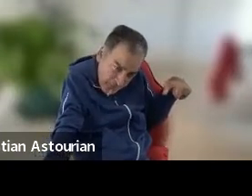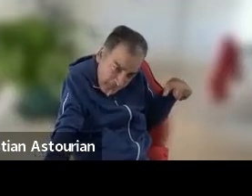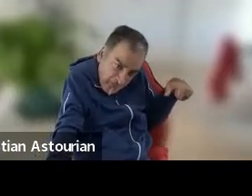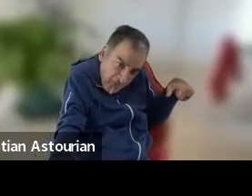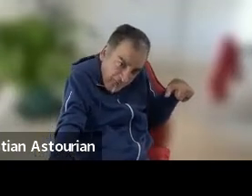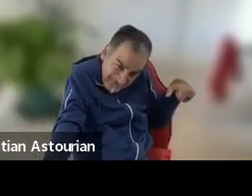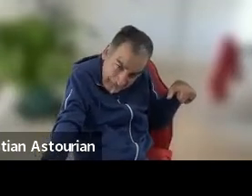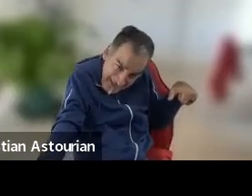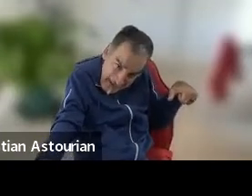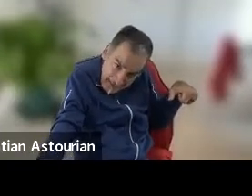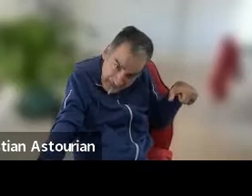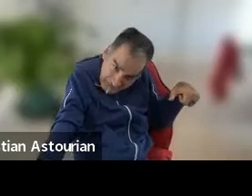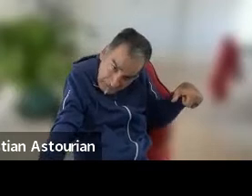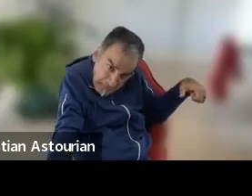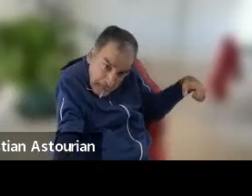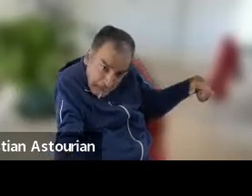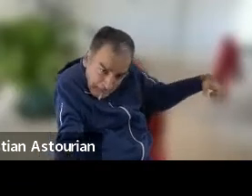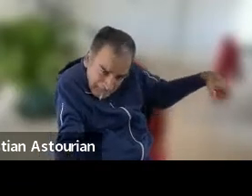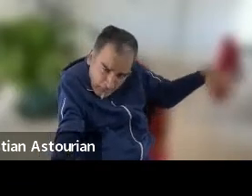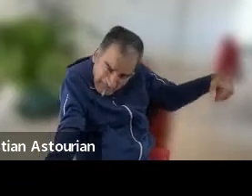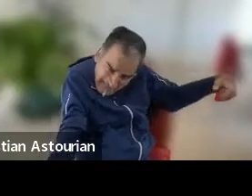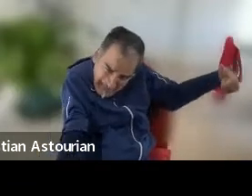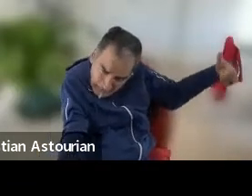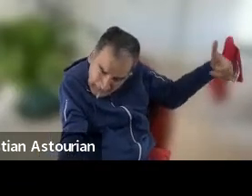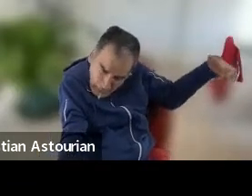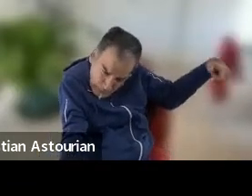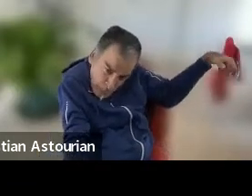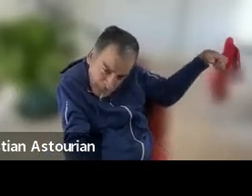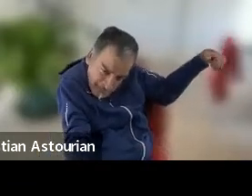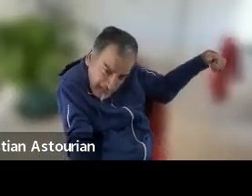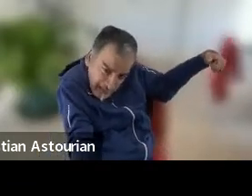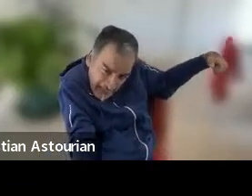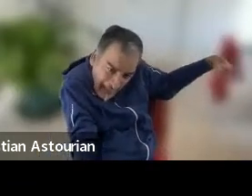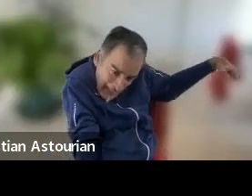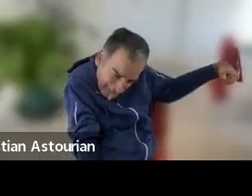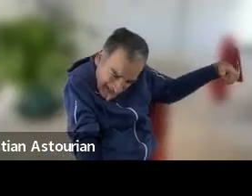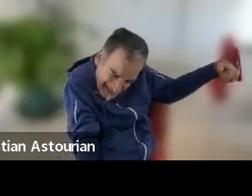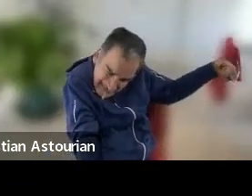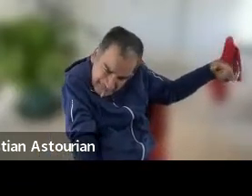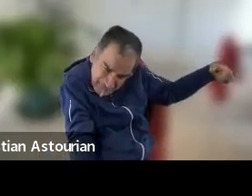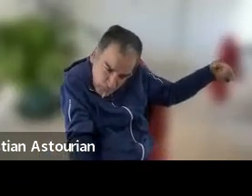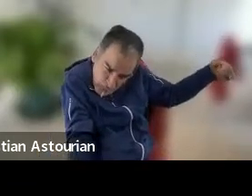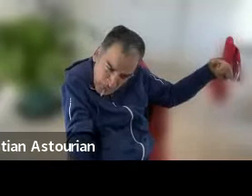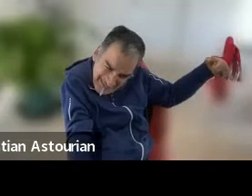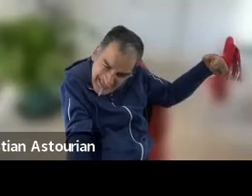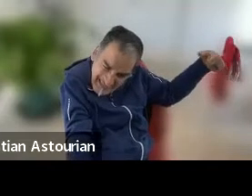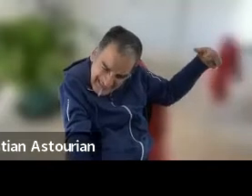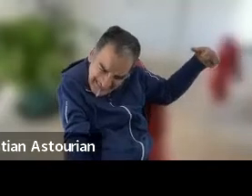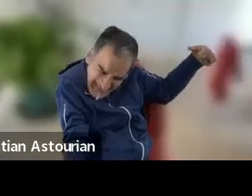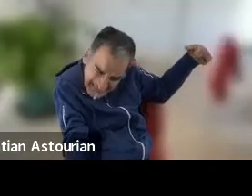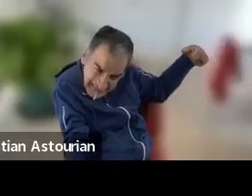review of their plan. Because as we all know, a plan review